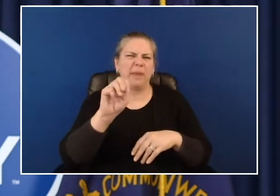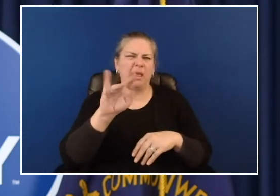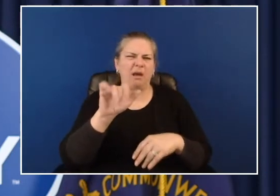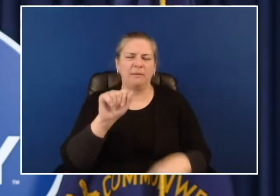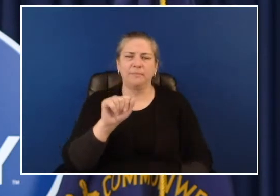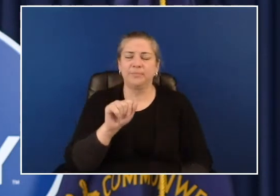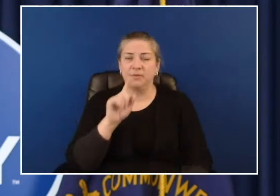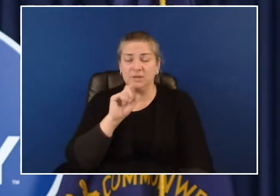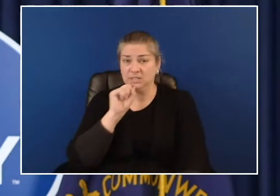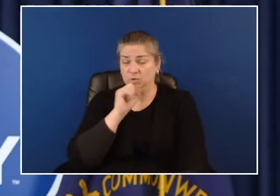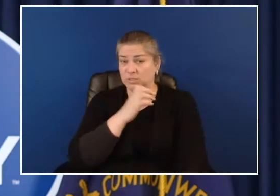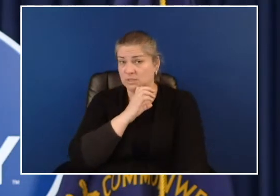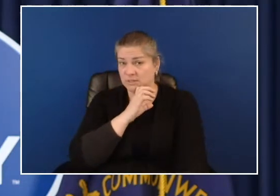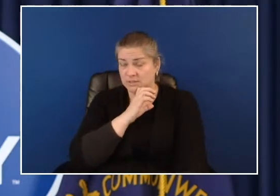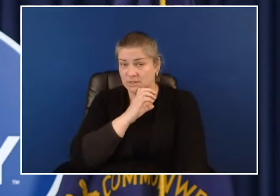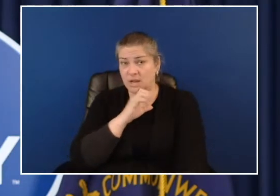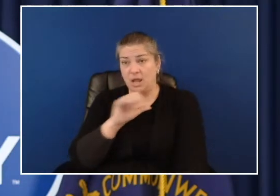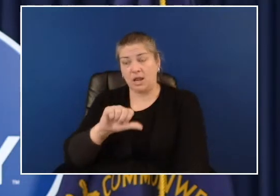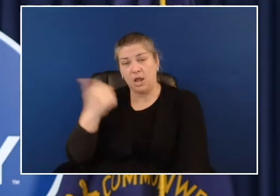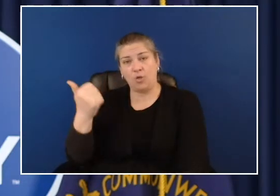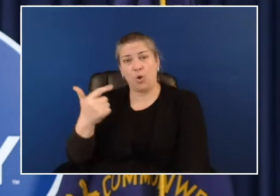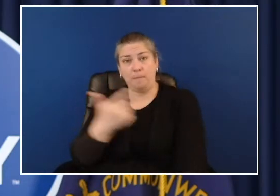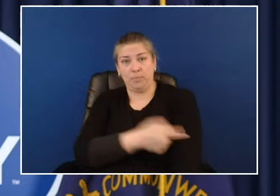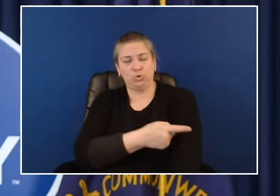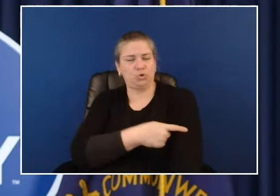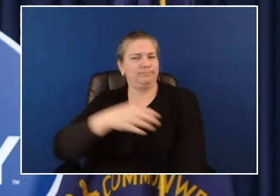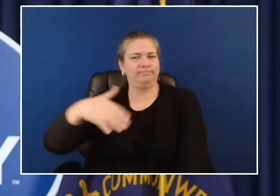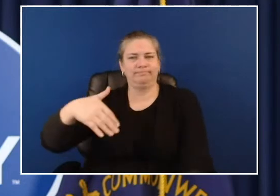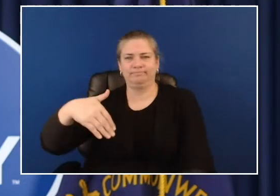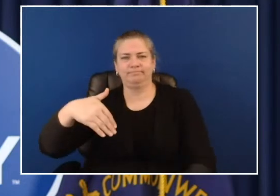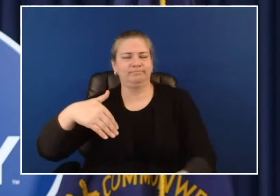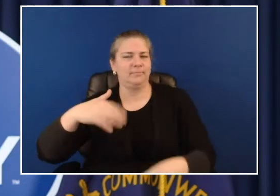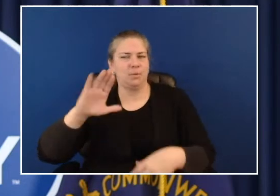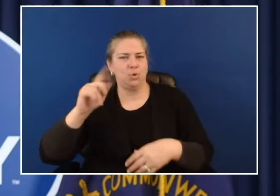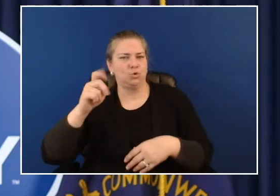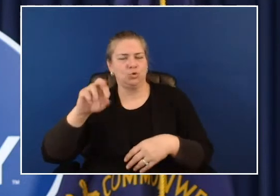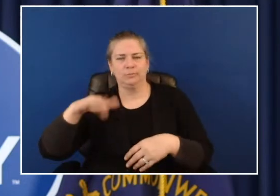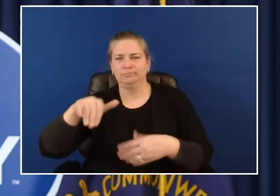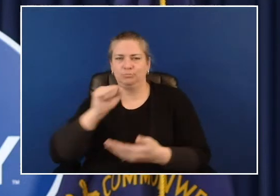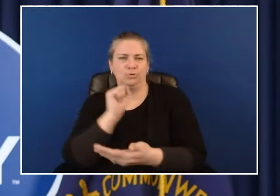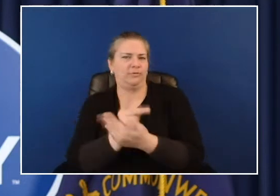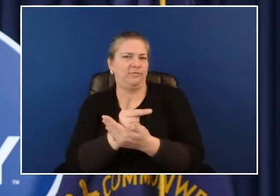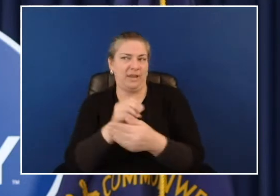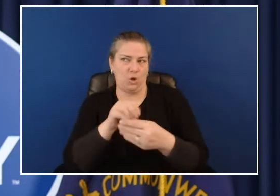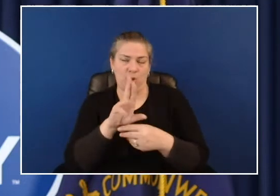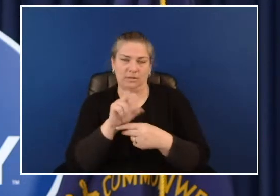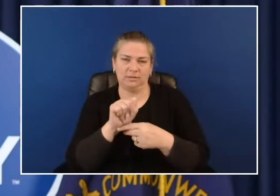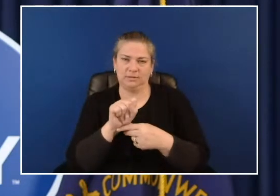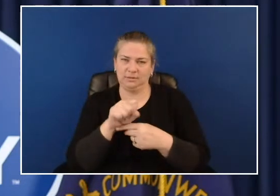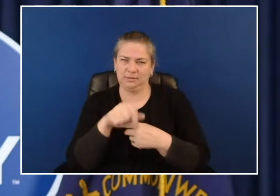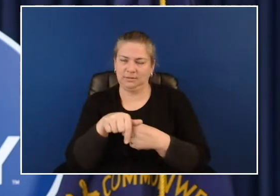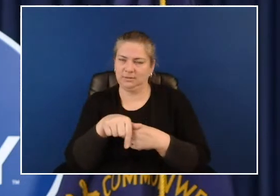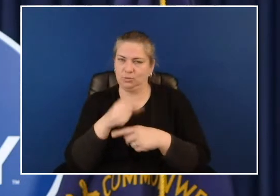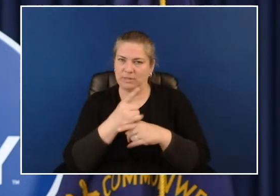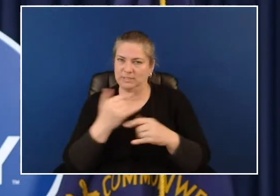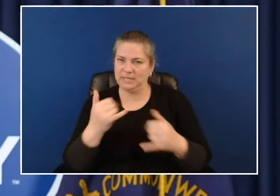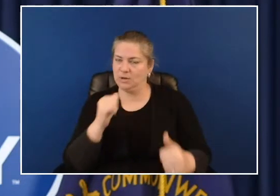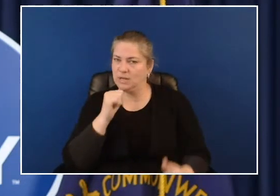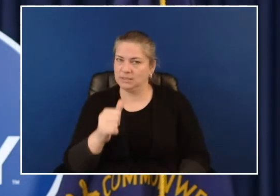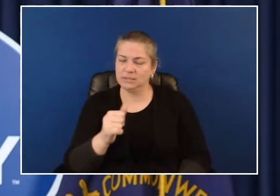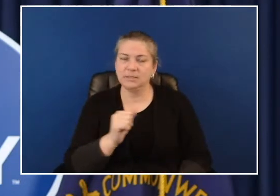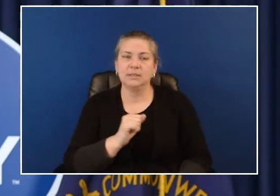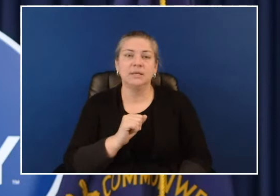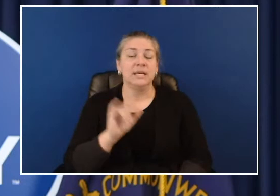seniors, another round of boosters has not been approved in the United States at this point. If there